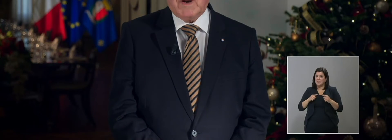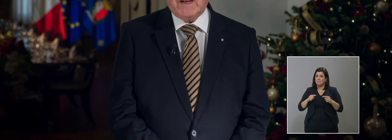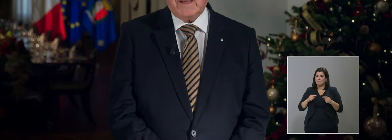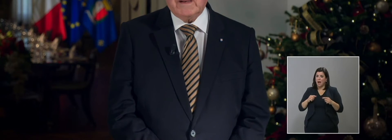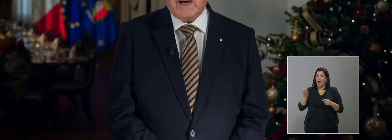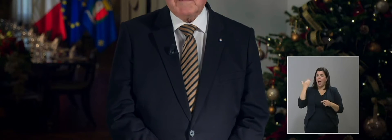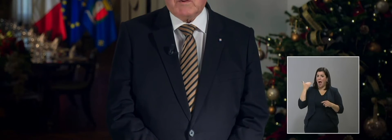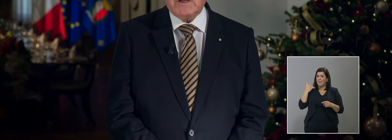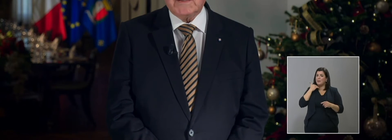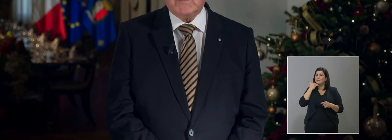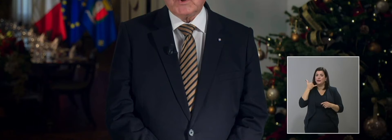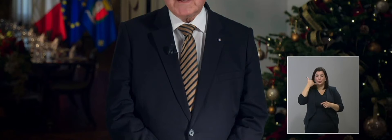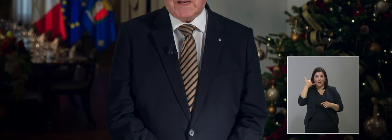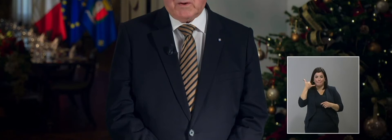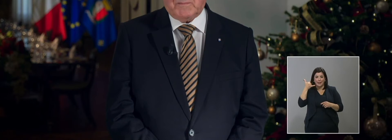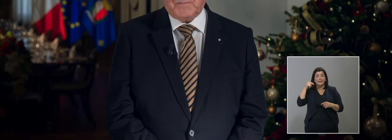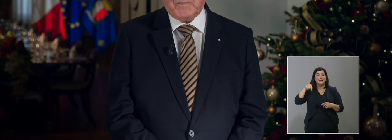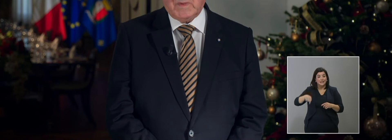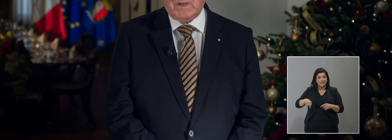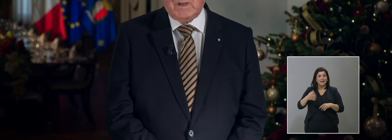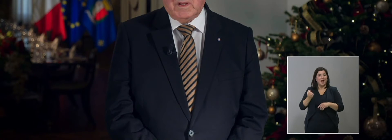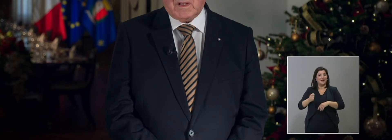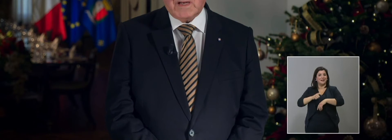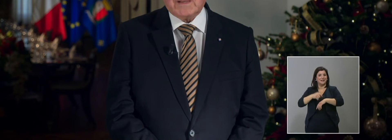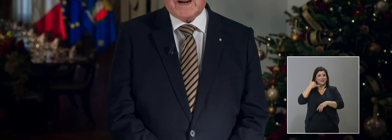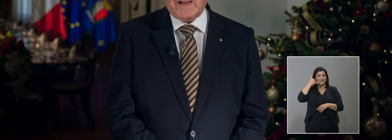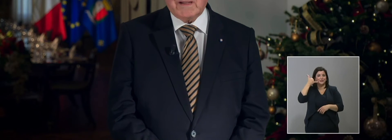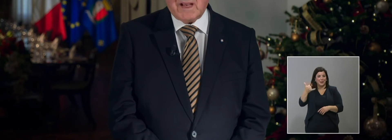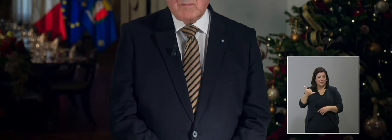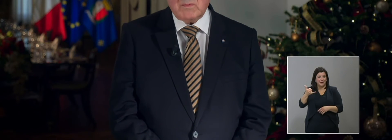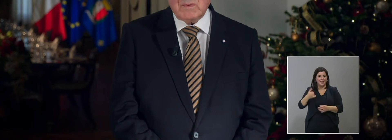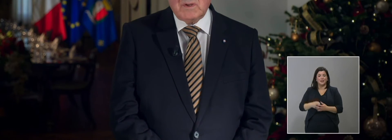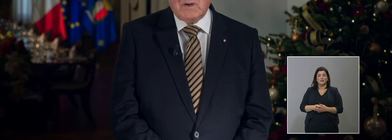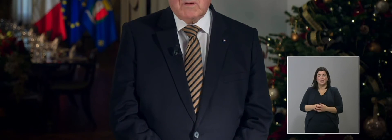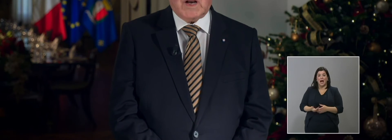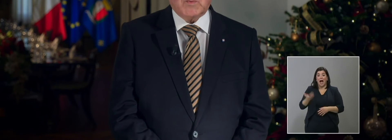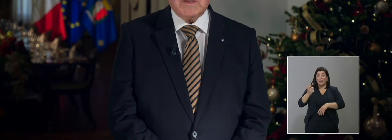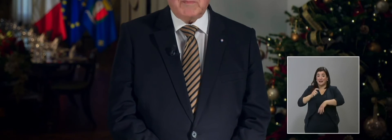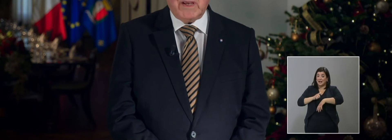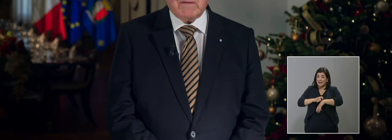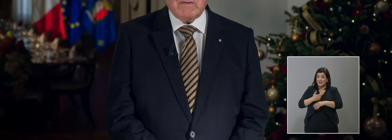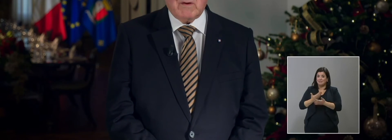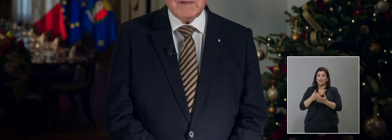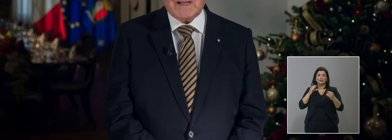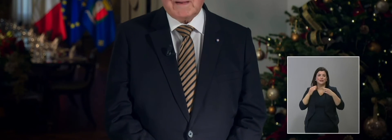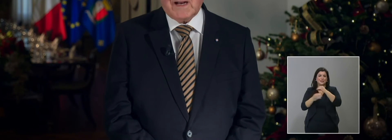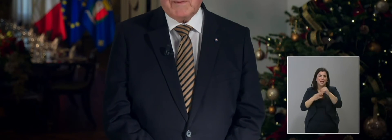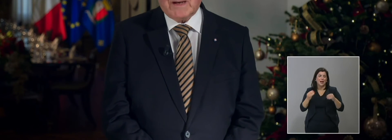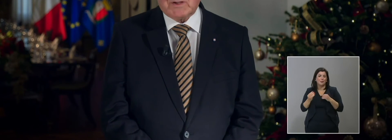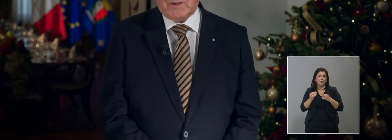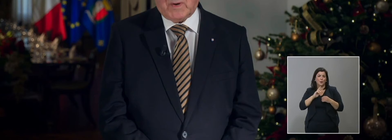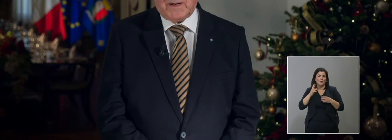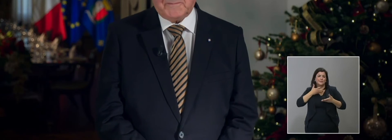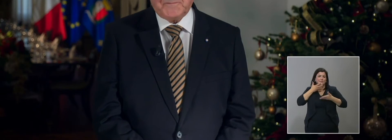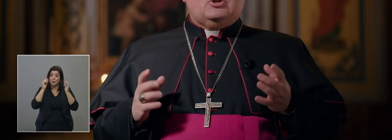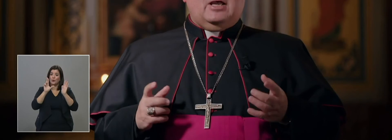ħajja normali qatt ma konna nsibu ċ-ċans għalihom. Kellna aktar ħin nitkellmu u naqsmu l-ħsibijiet u l-beżat tagħna ma'